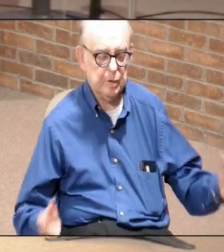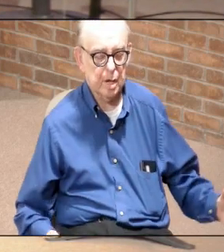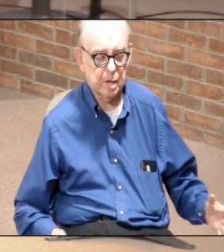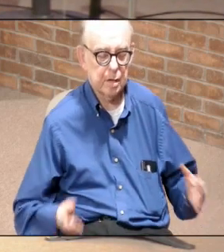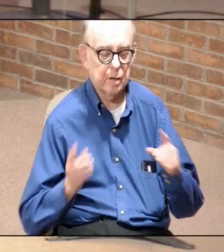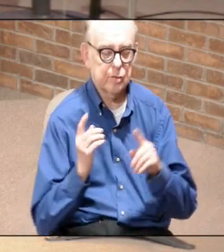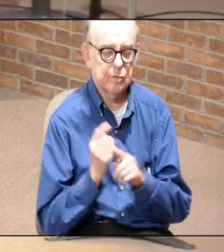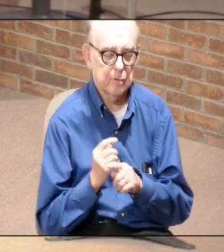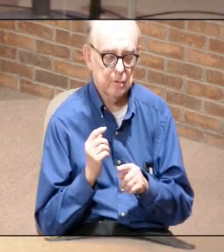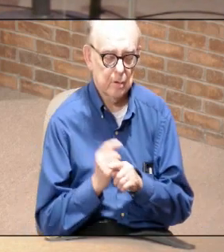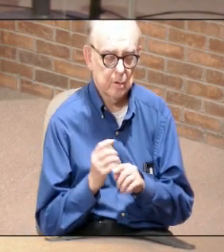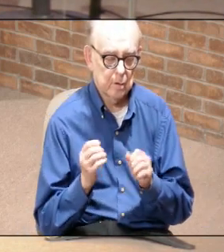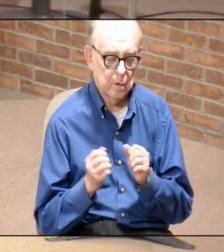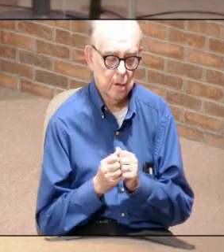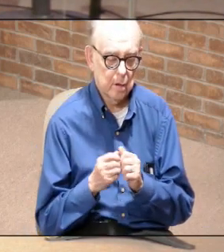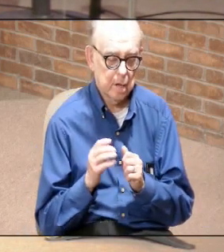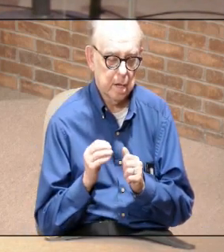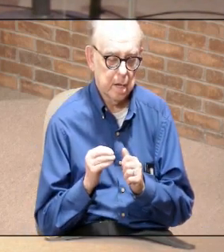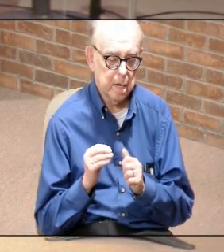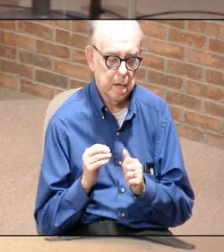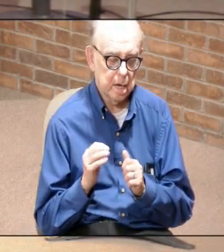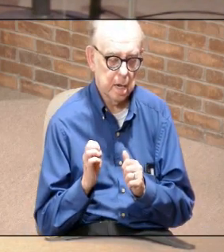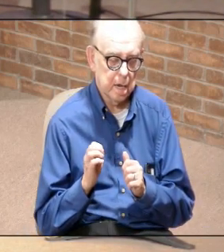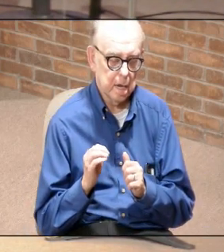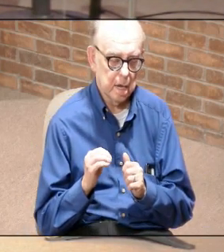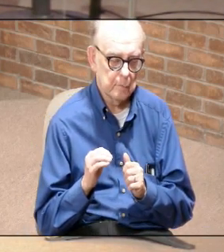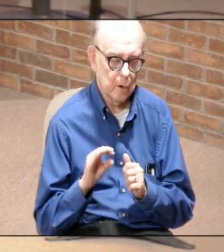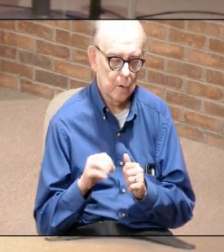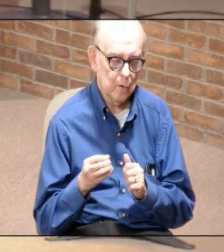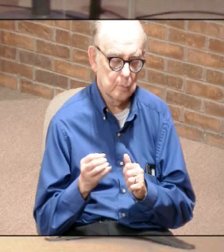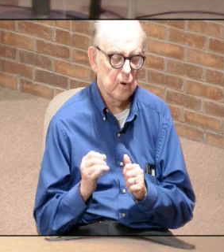truck with the emojis on it